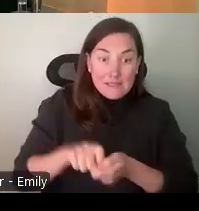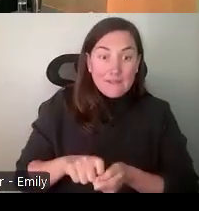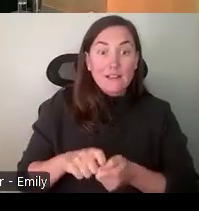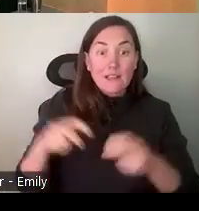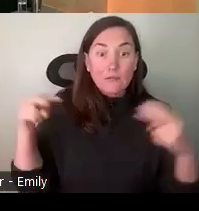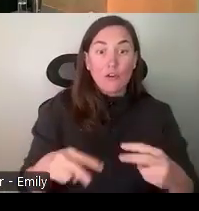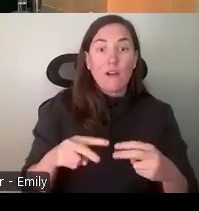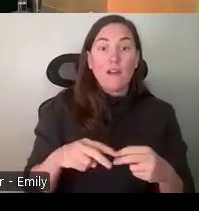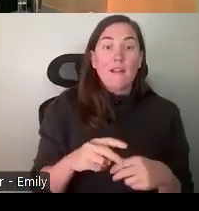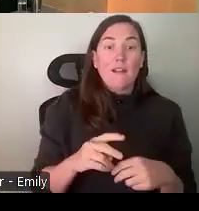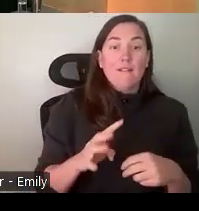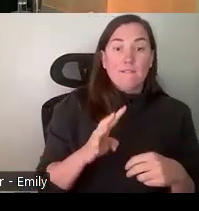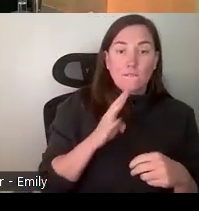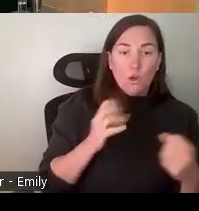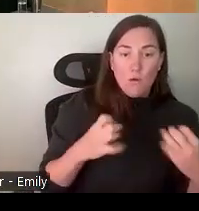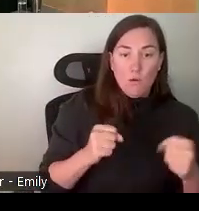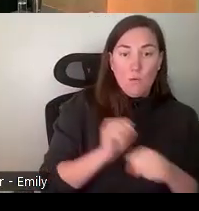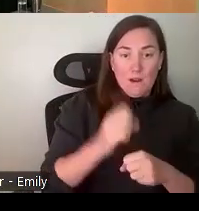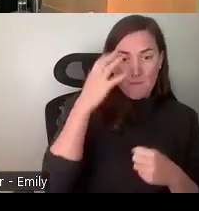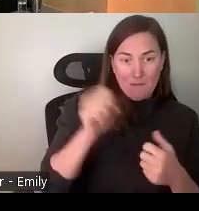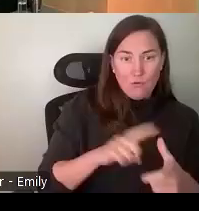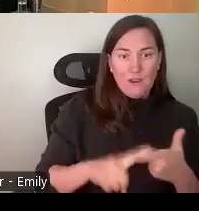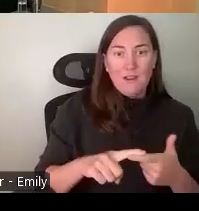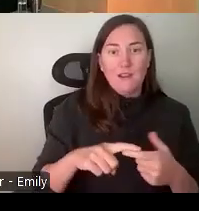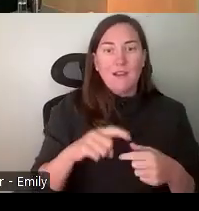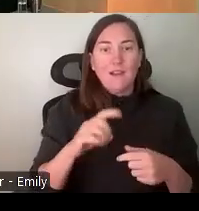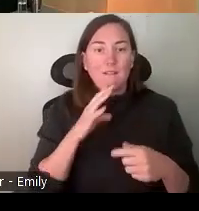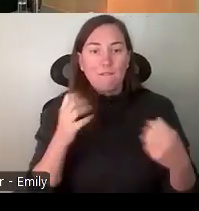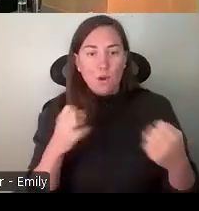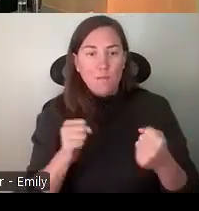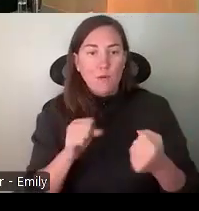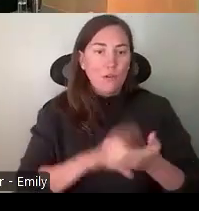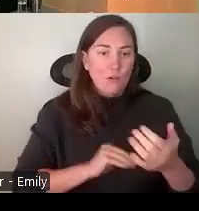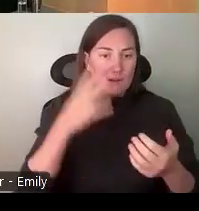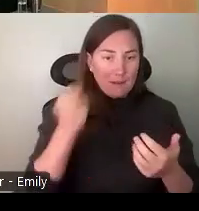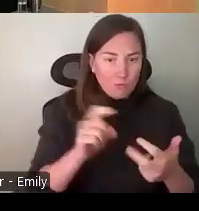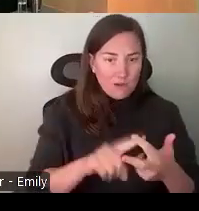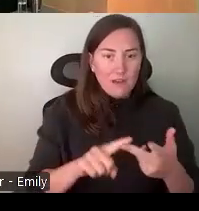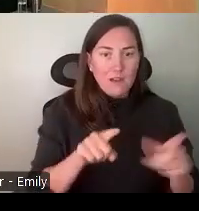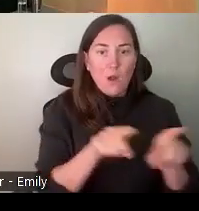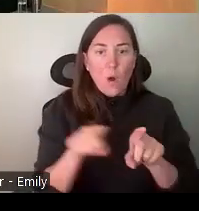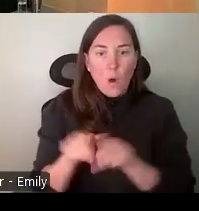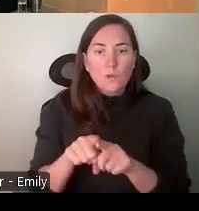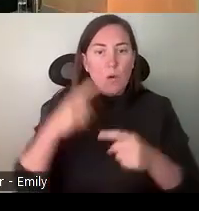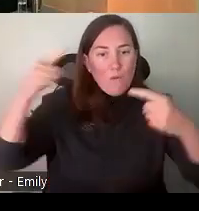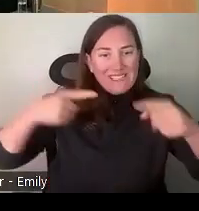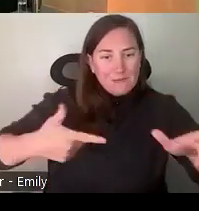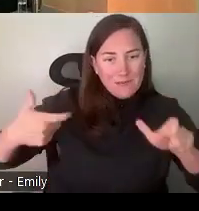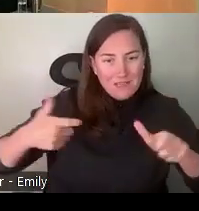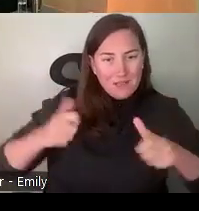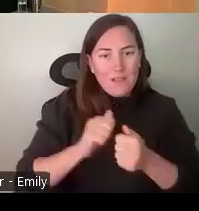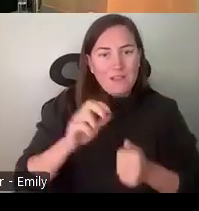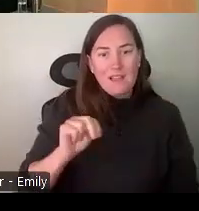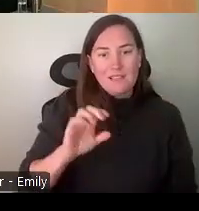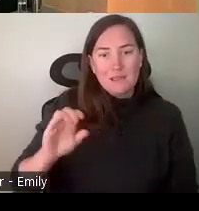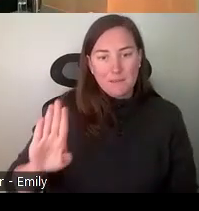and processing speed with these MCCB tasks. And we were keen to examine associations